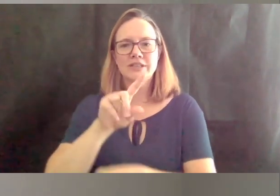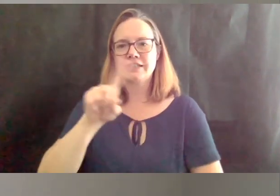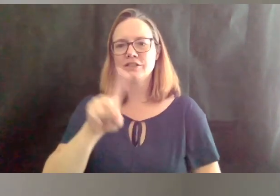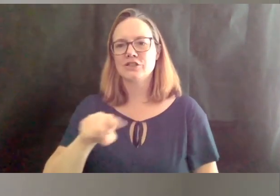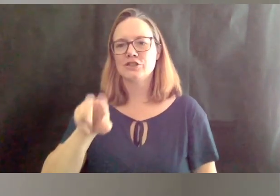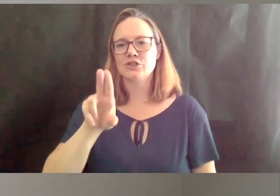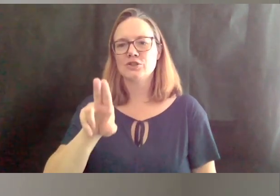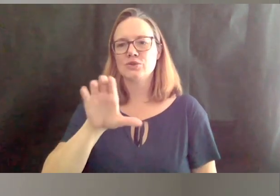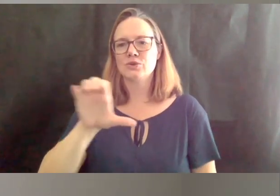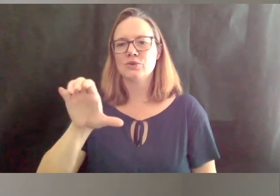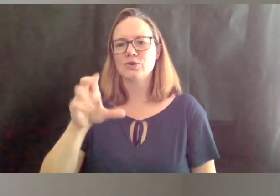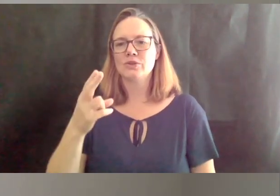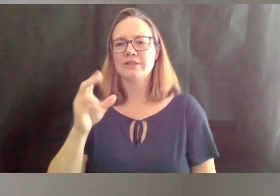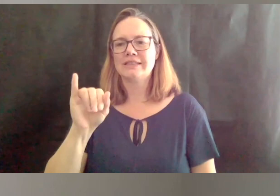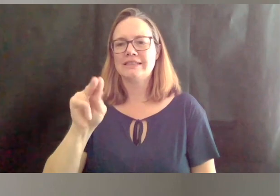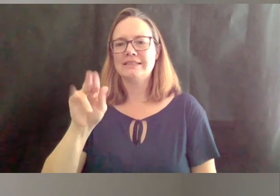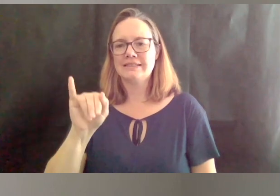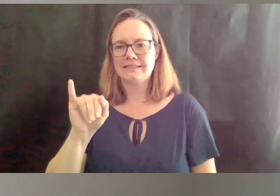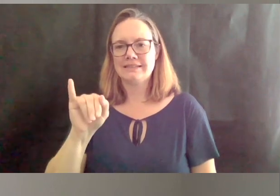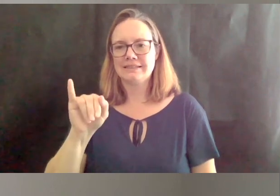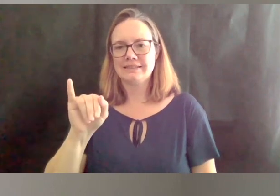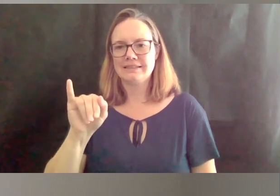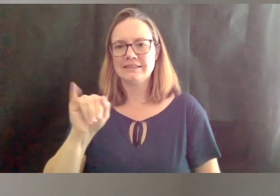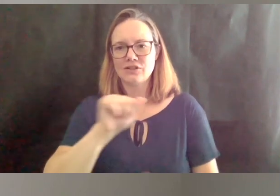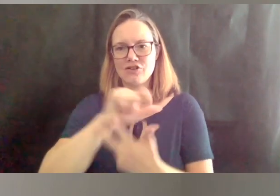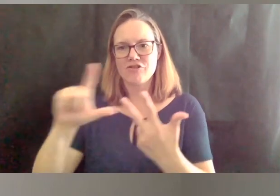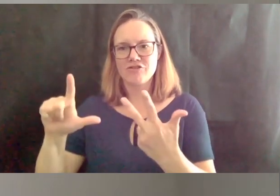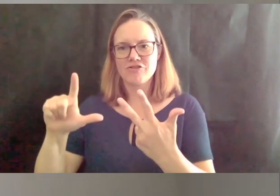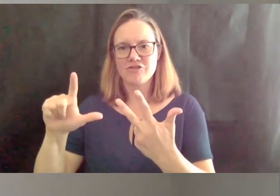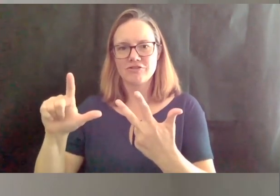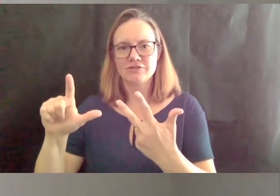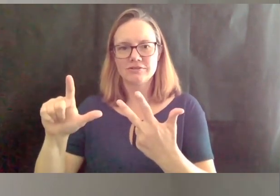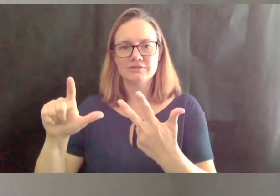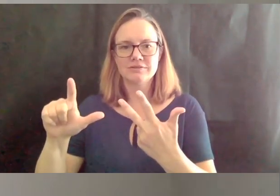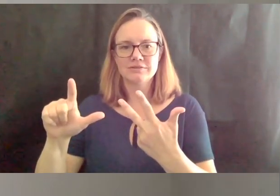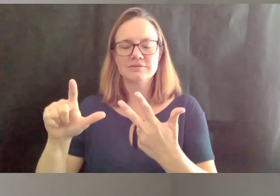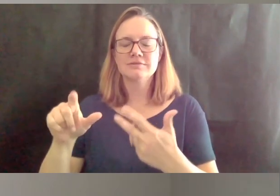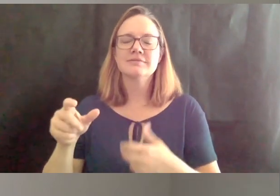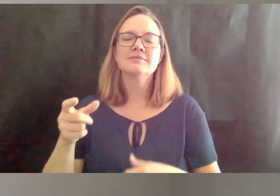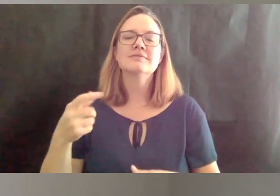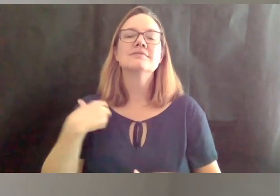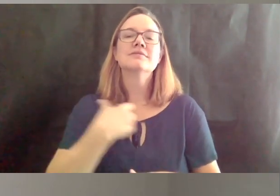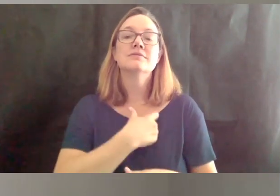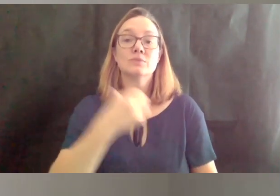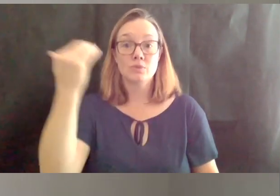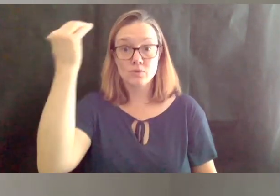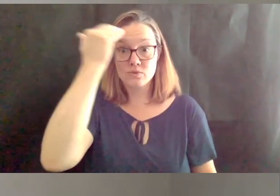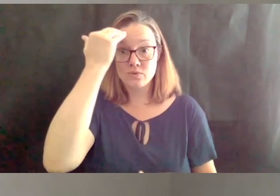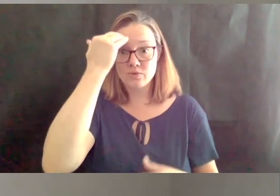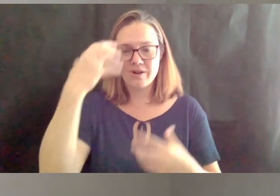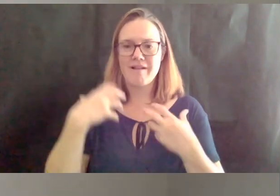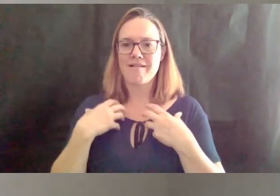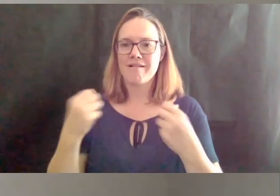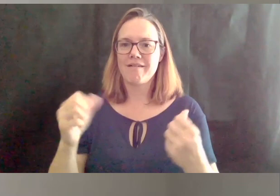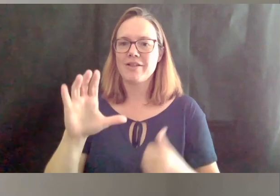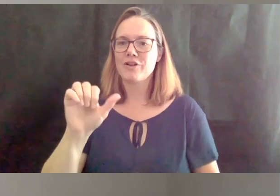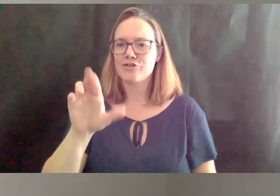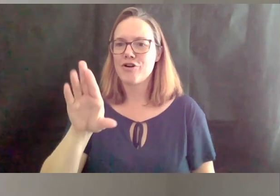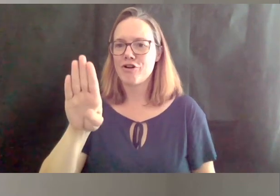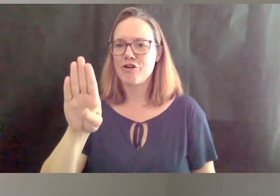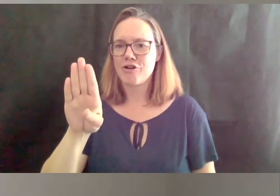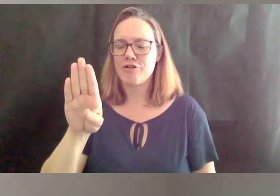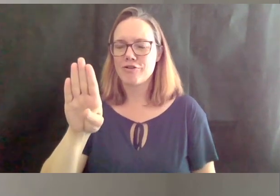main thing is just to show the versatility of a single ingredient. Obviously, zucchini, as we all know, is a good healthy carbohydrate option